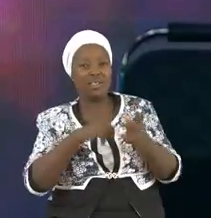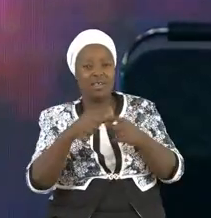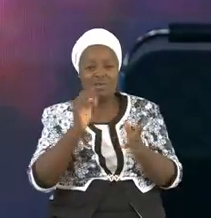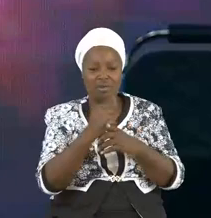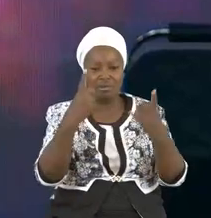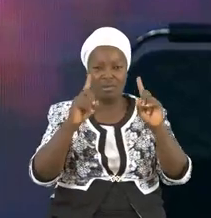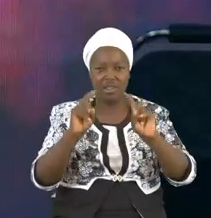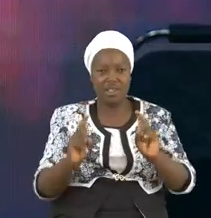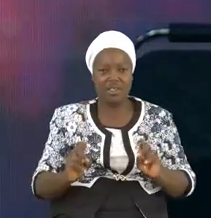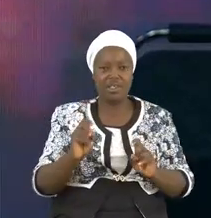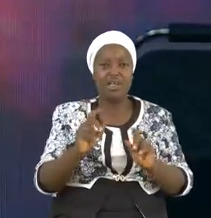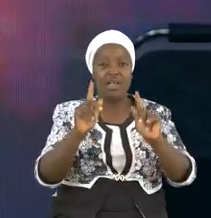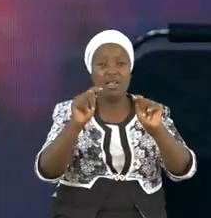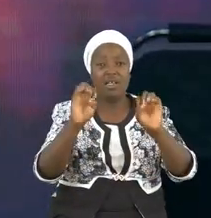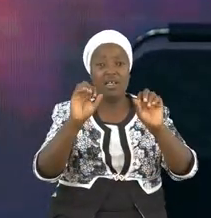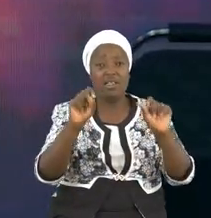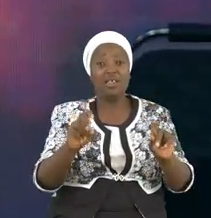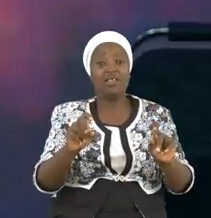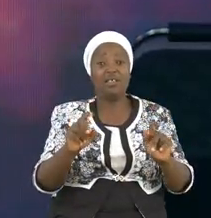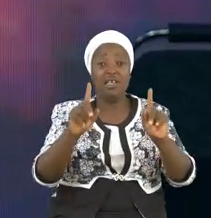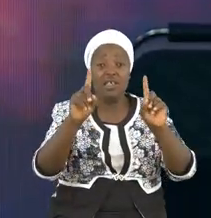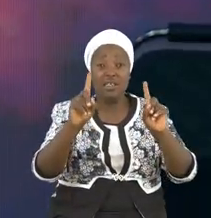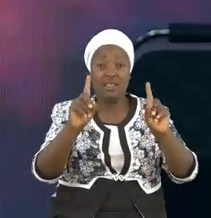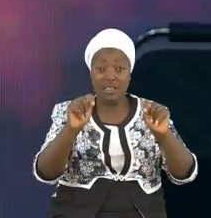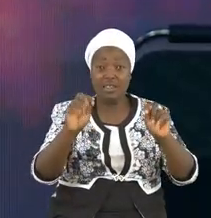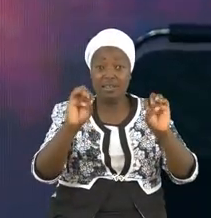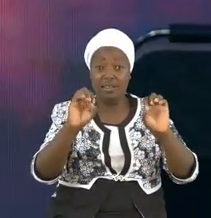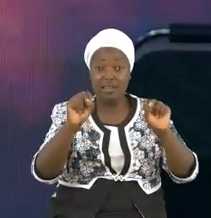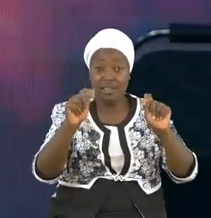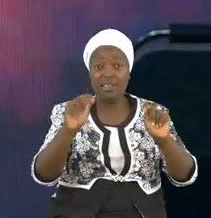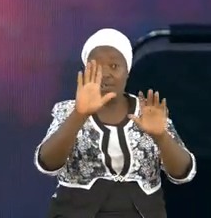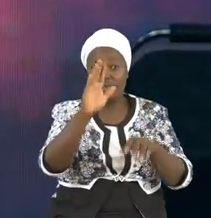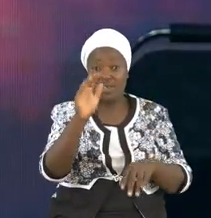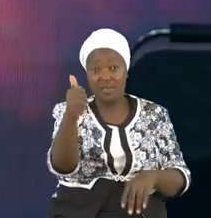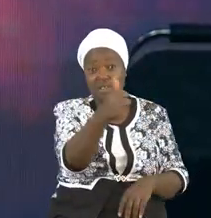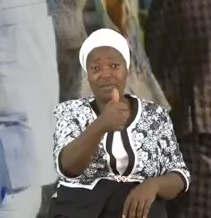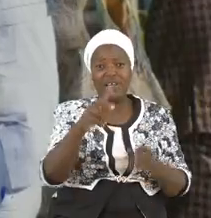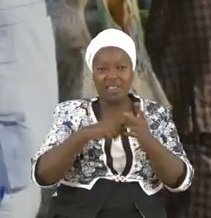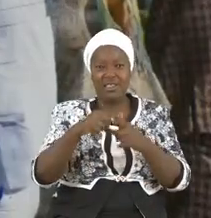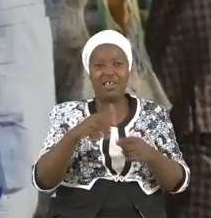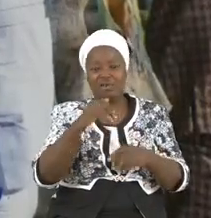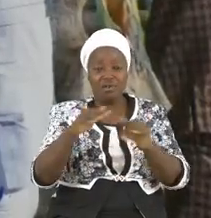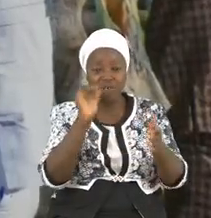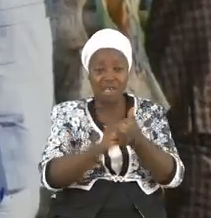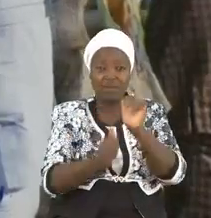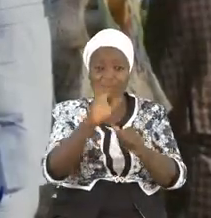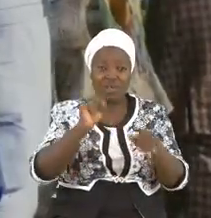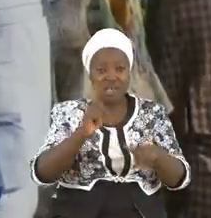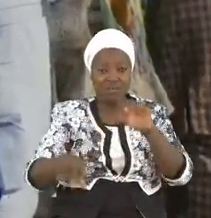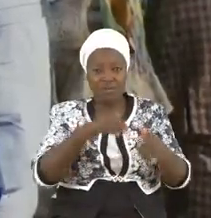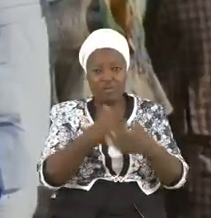and you do what you couldn't do before. Healing in your life tonight in Jesus' name.